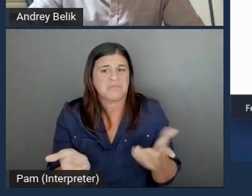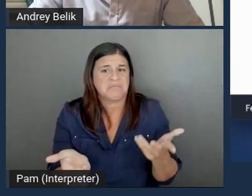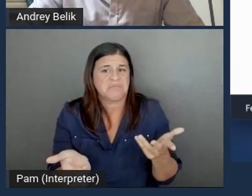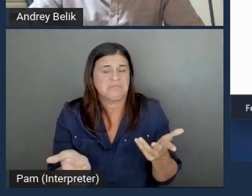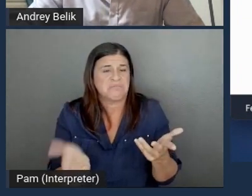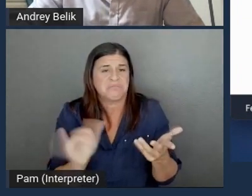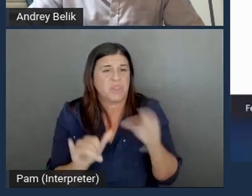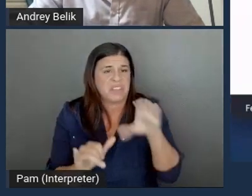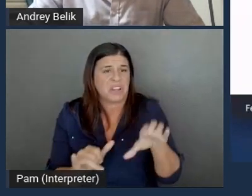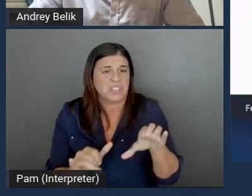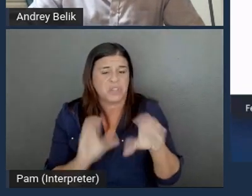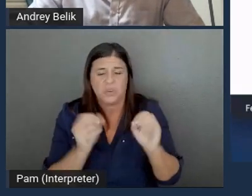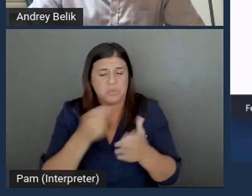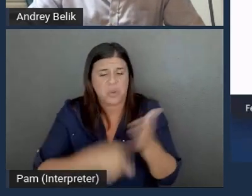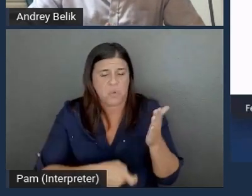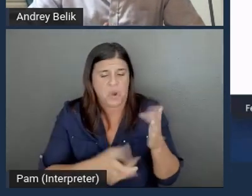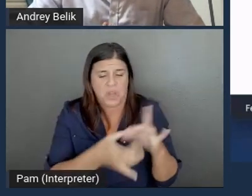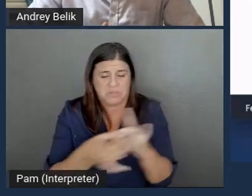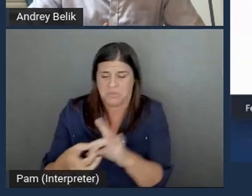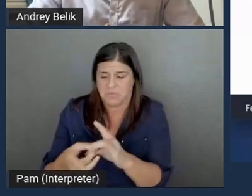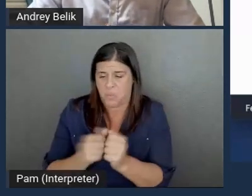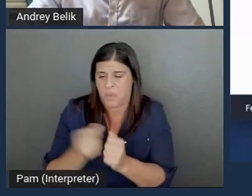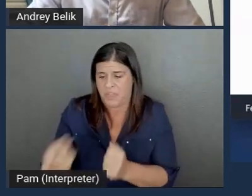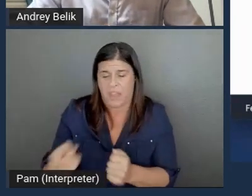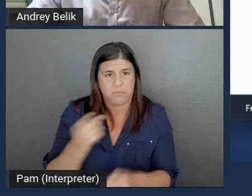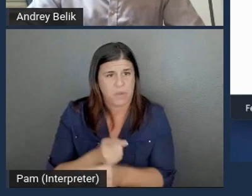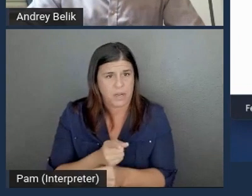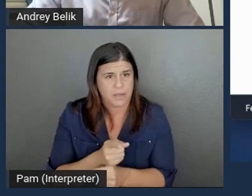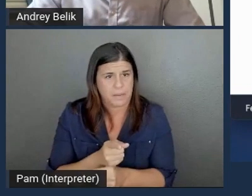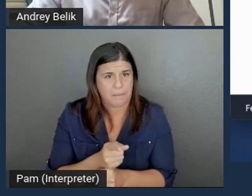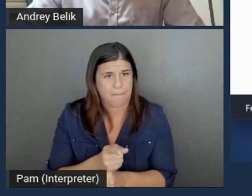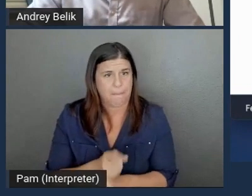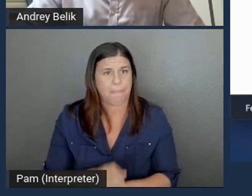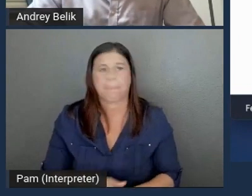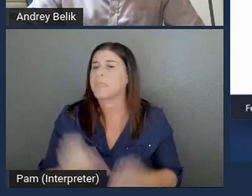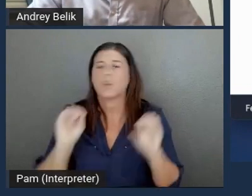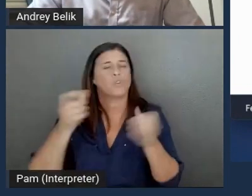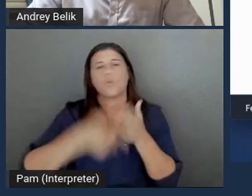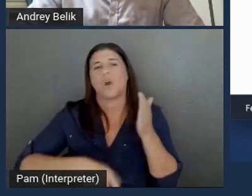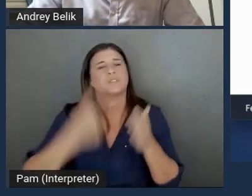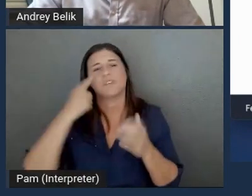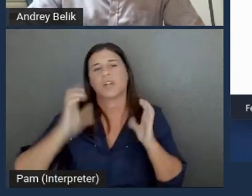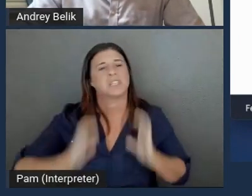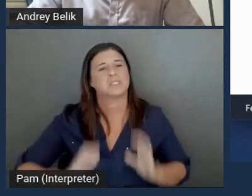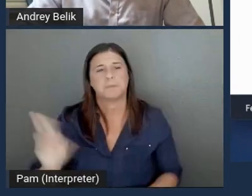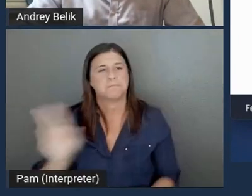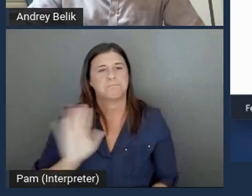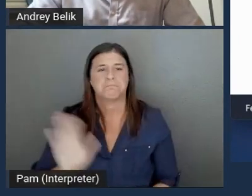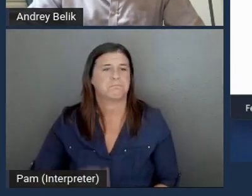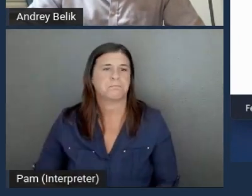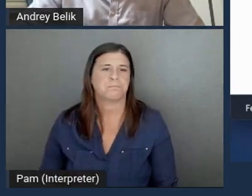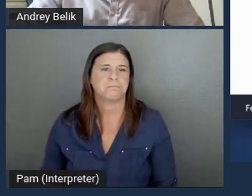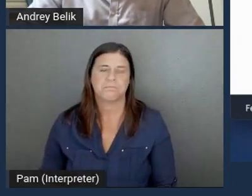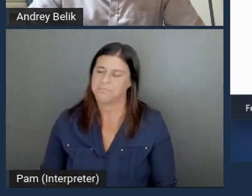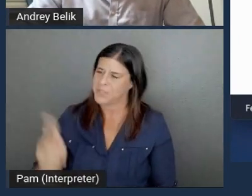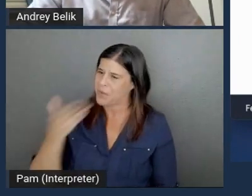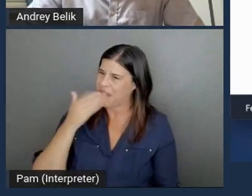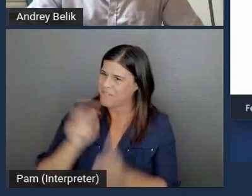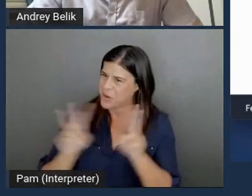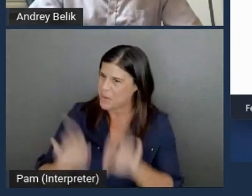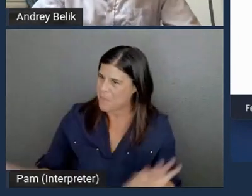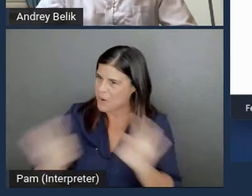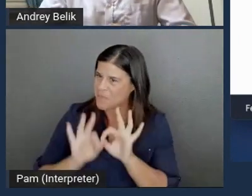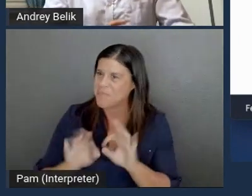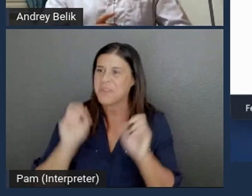no cost to a customer in this case? No, there should be no cost. Okay. Okay. Very important.